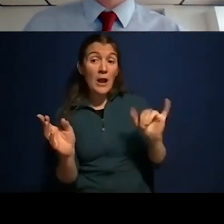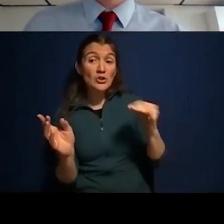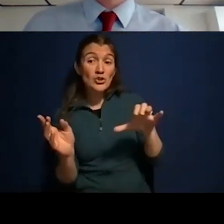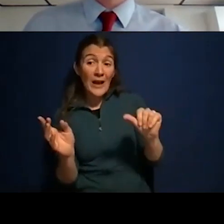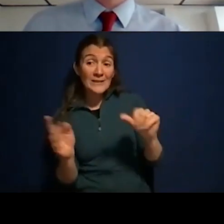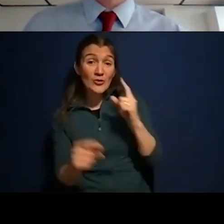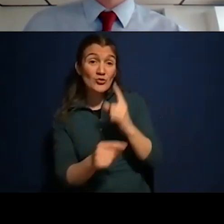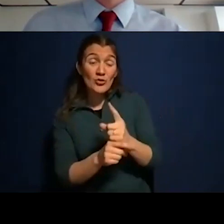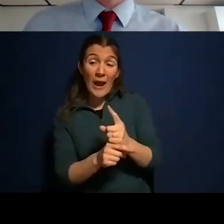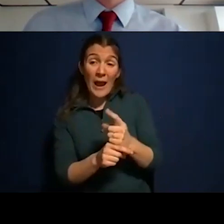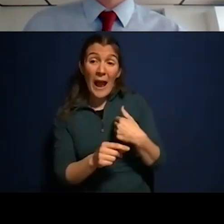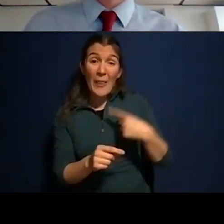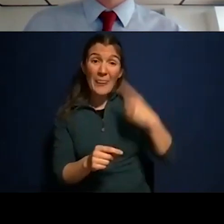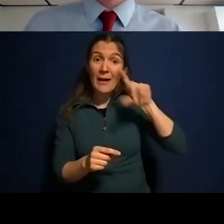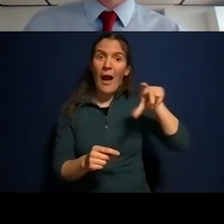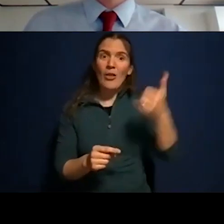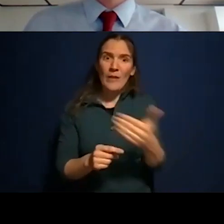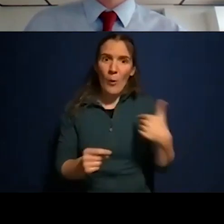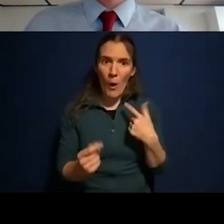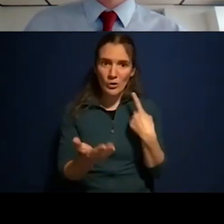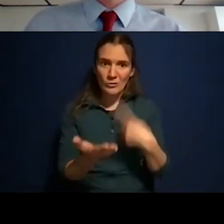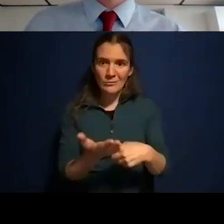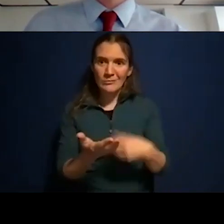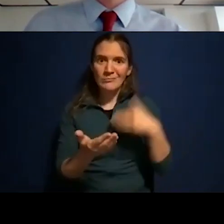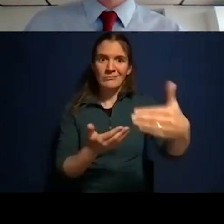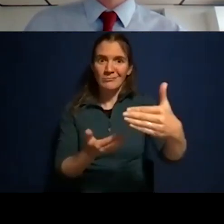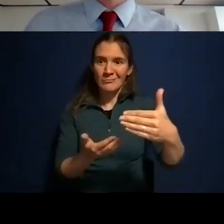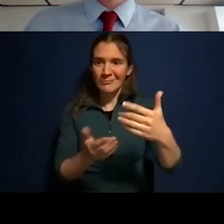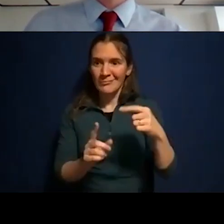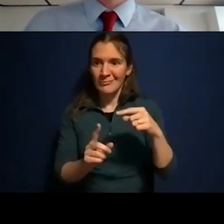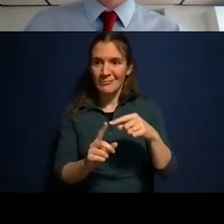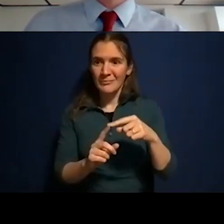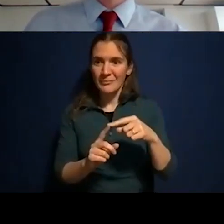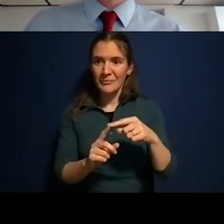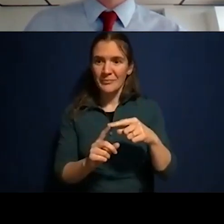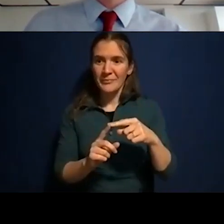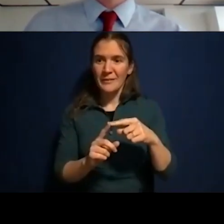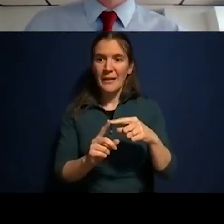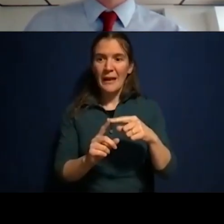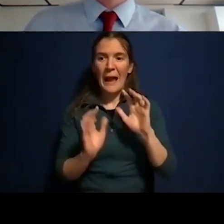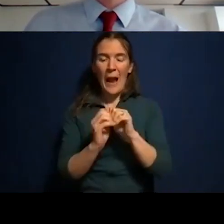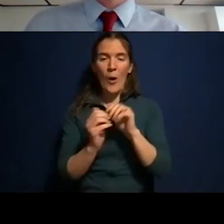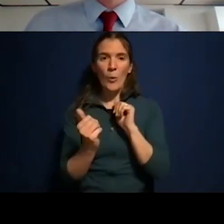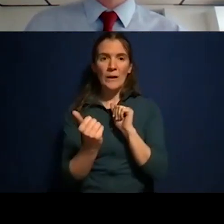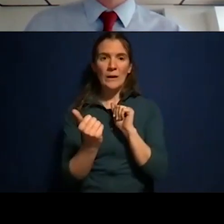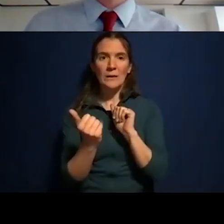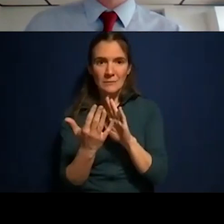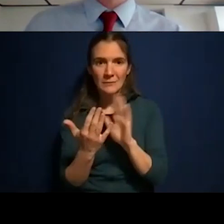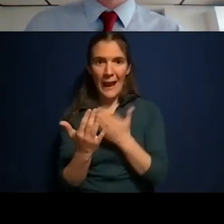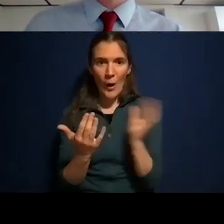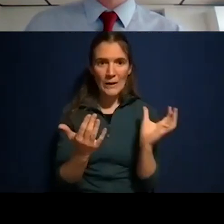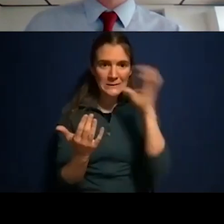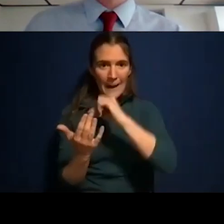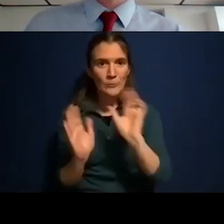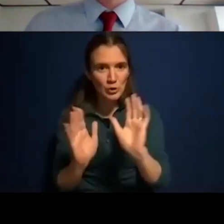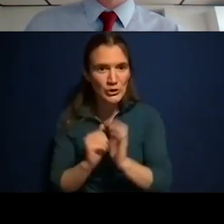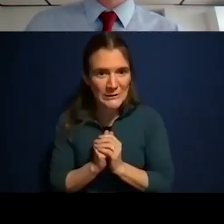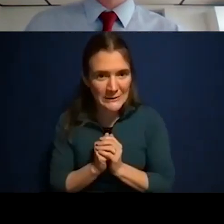to address as well that I think is just being addressed as an assumption. But I think